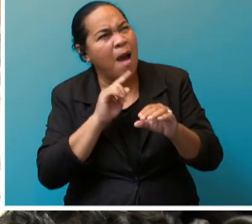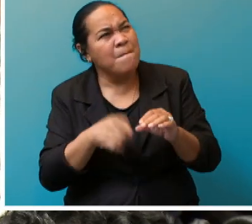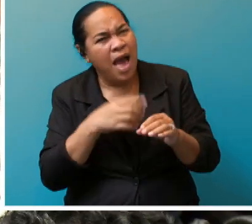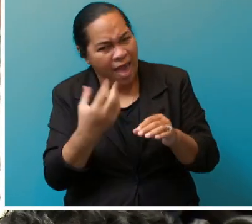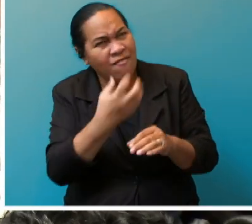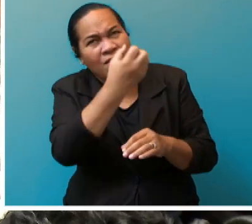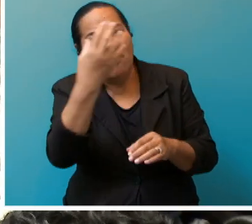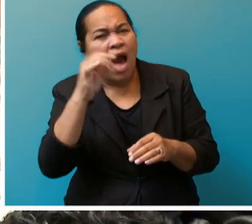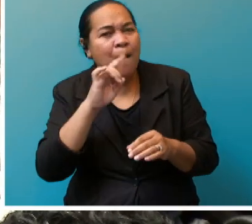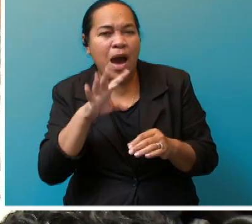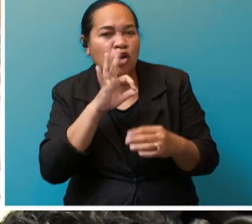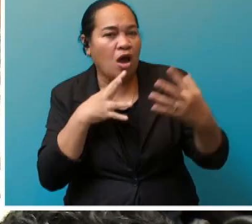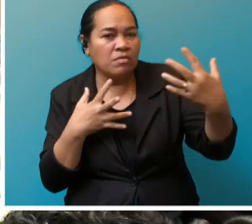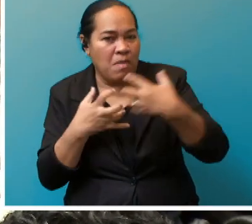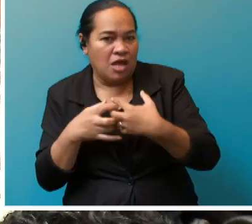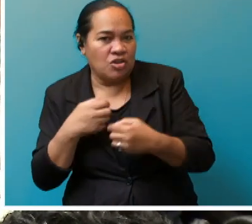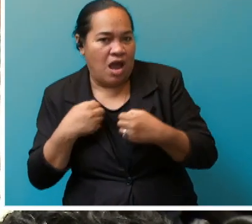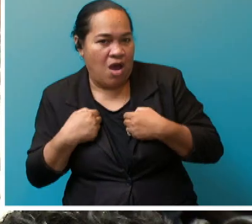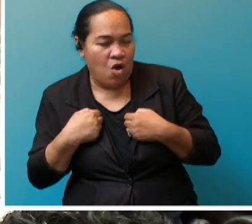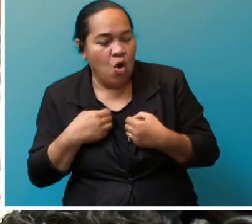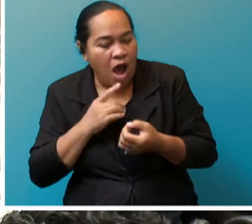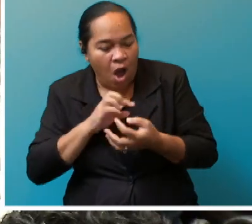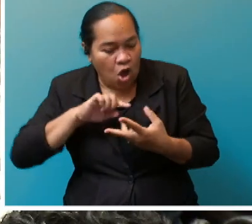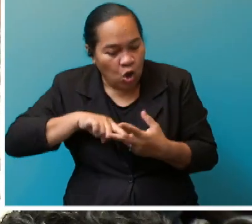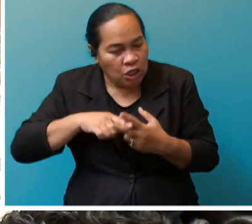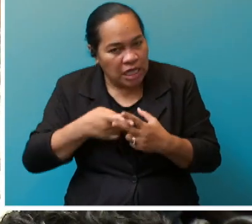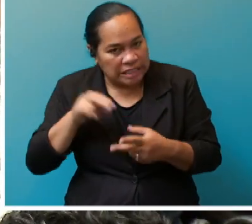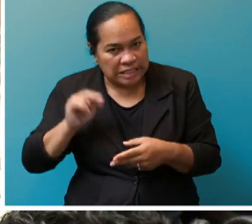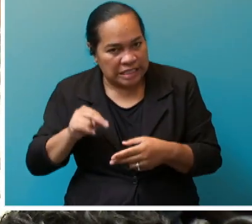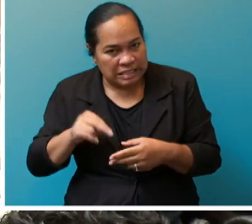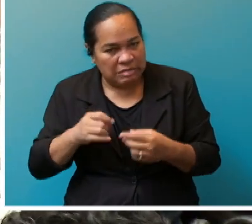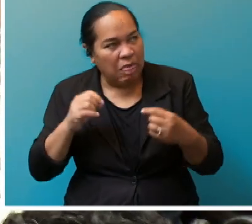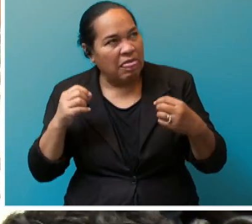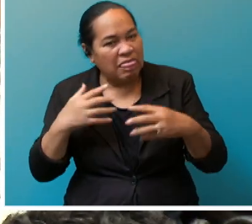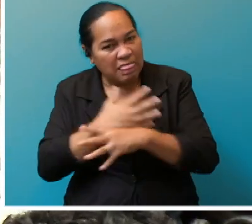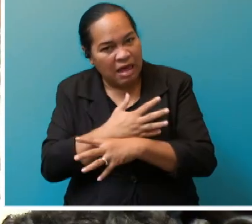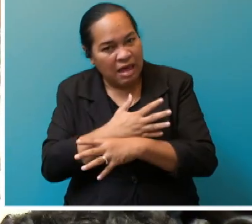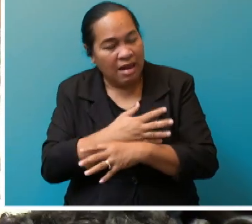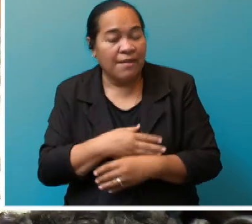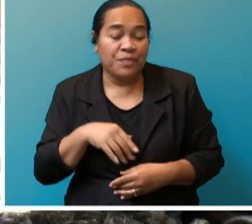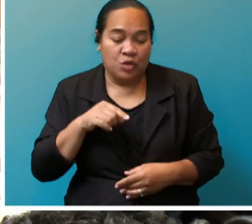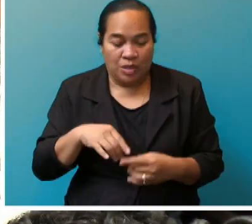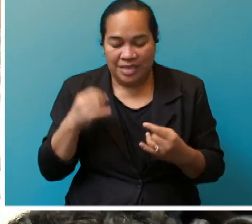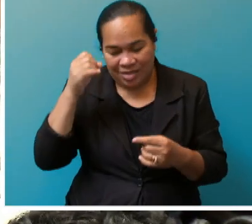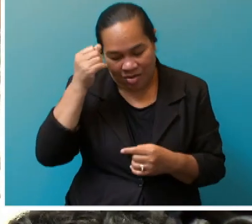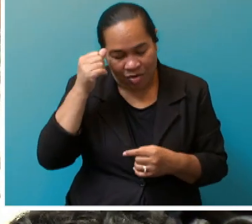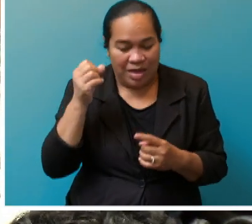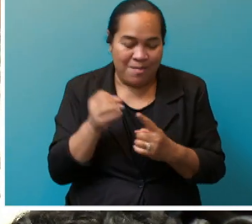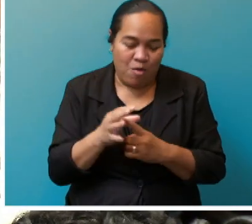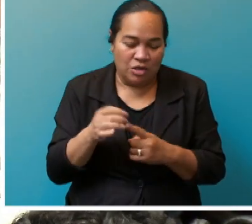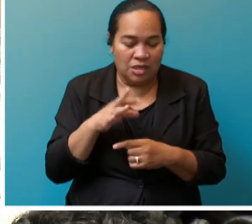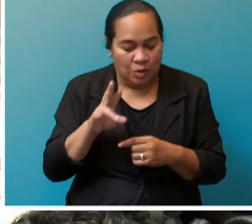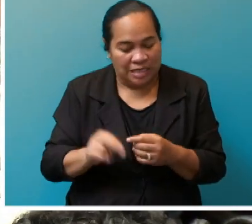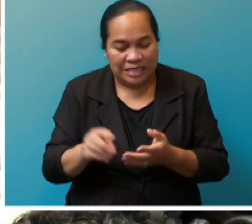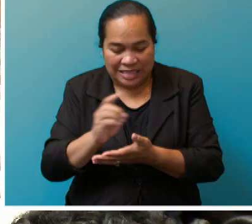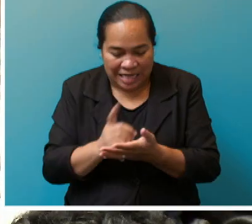a clear understanding of our context and needs. We continue to recognize the importance of designing national and regional funds